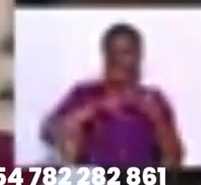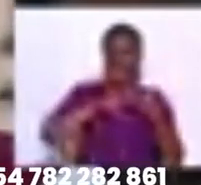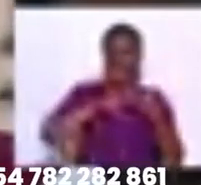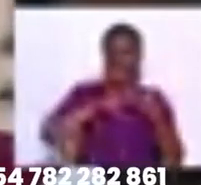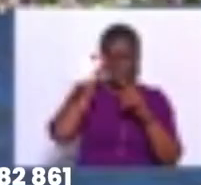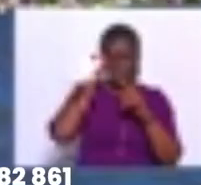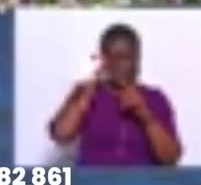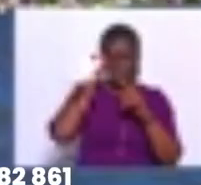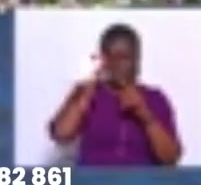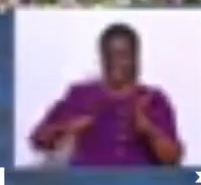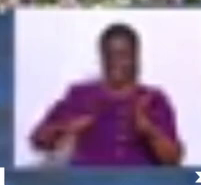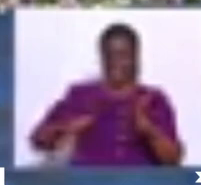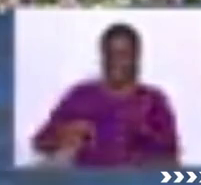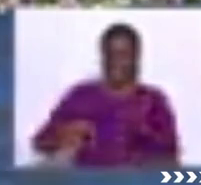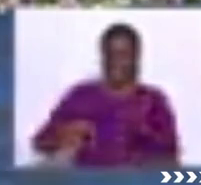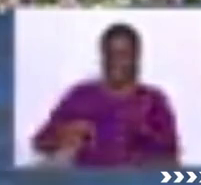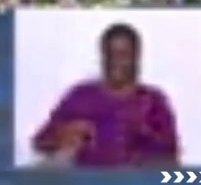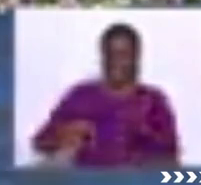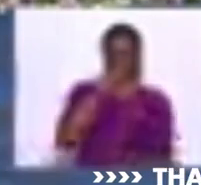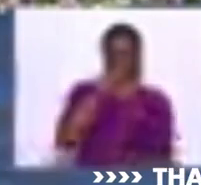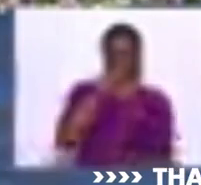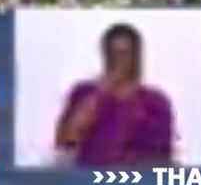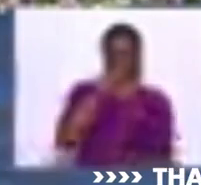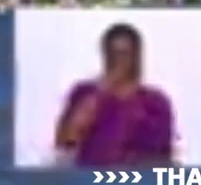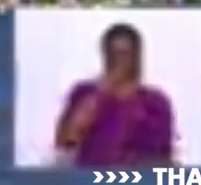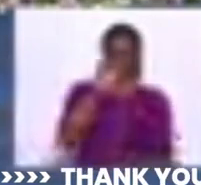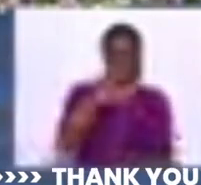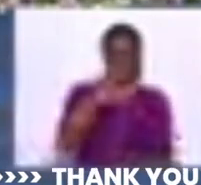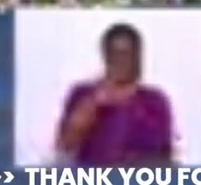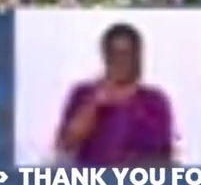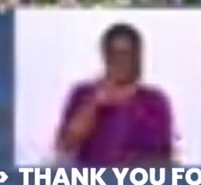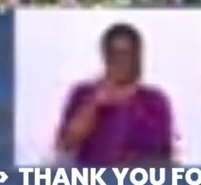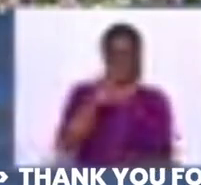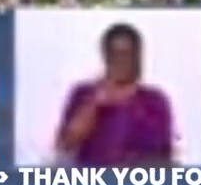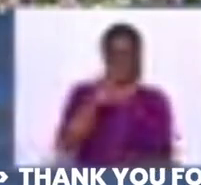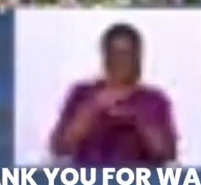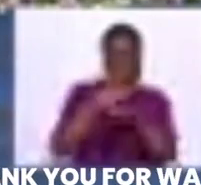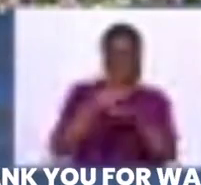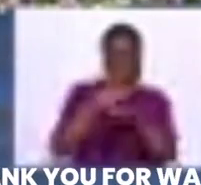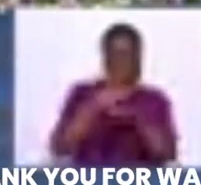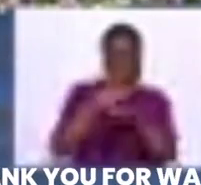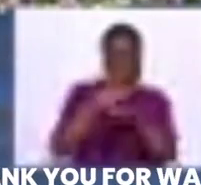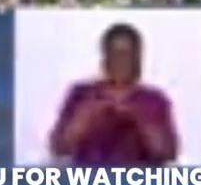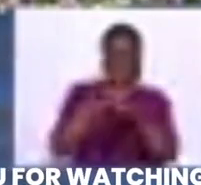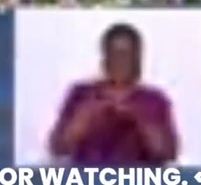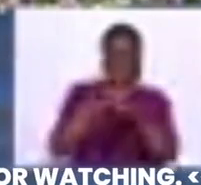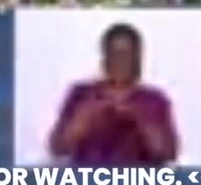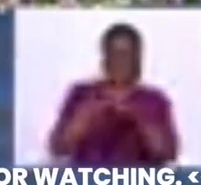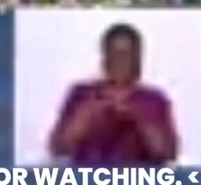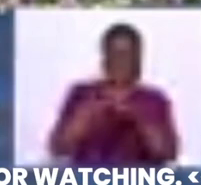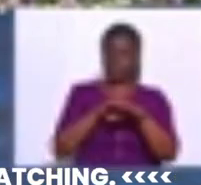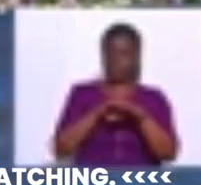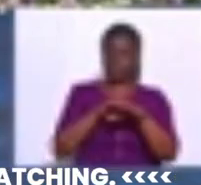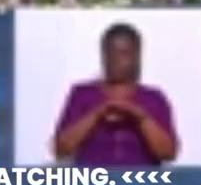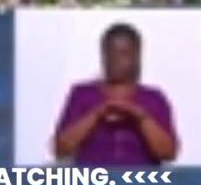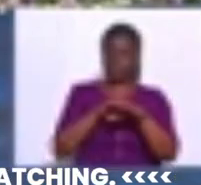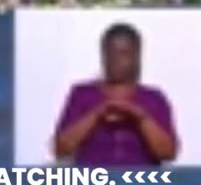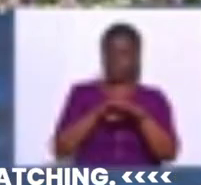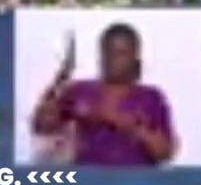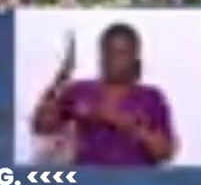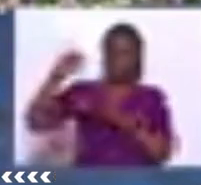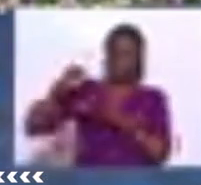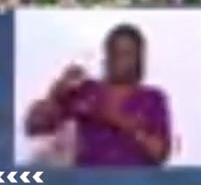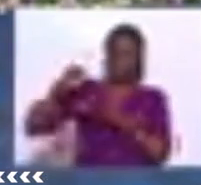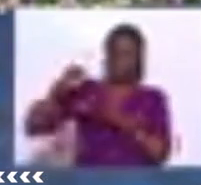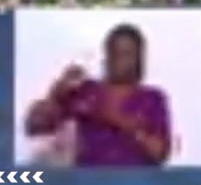Hezekiah? Remember Hezekiah? He was a good king. God sent Isaiah to him to say, look, get your affairs